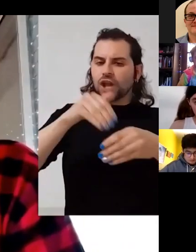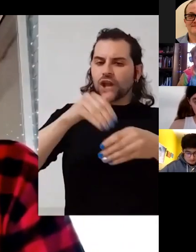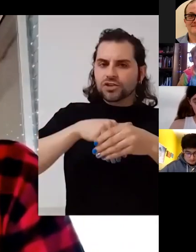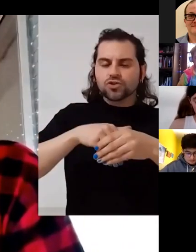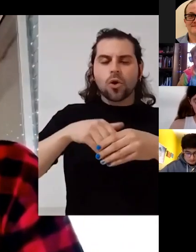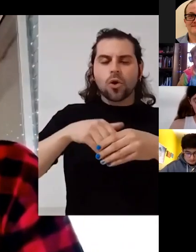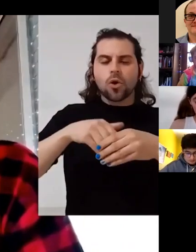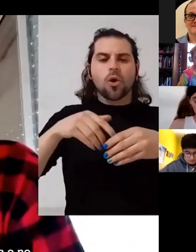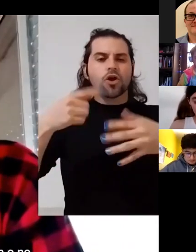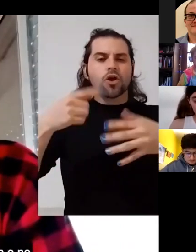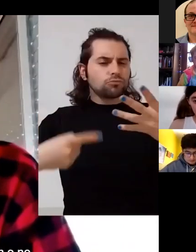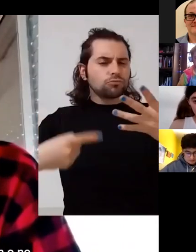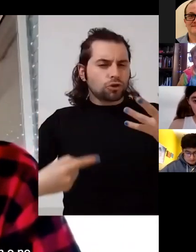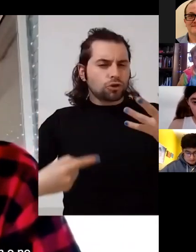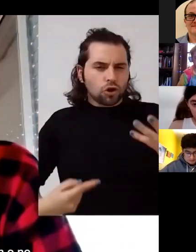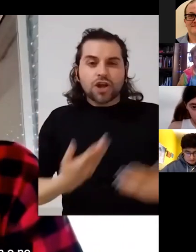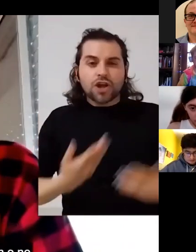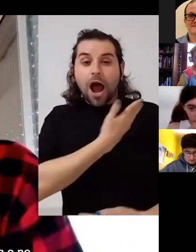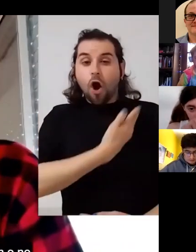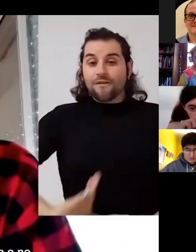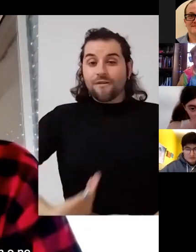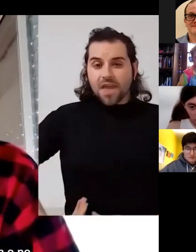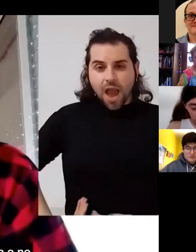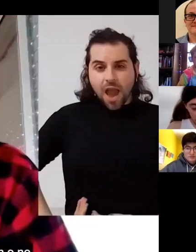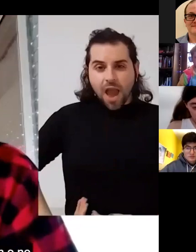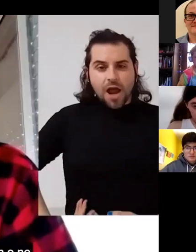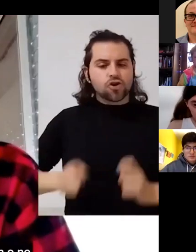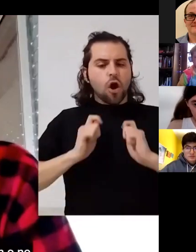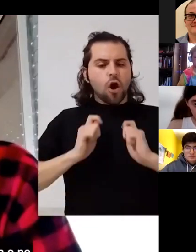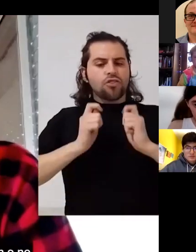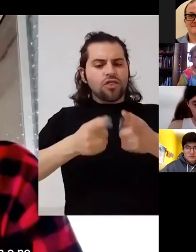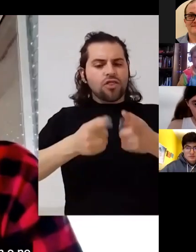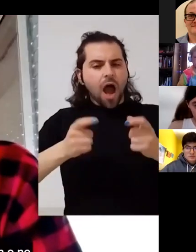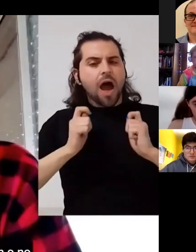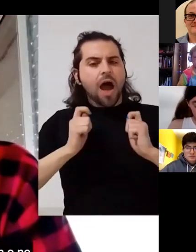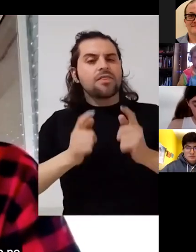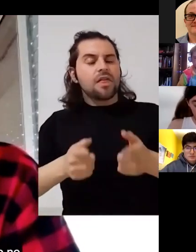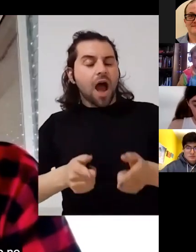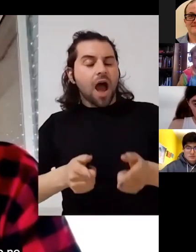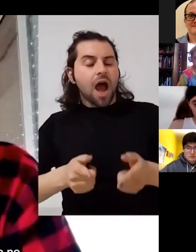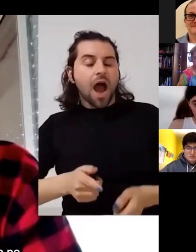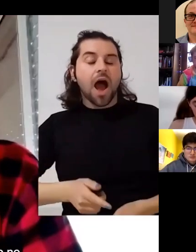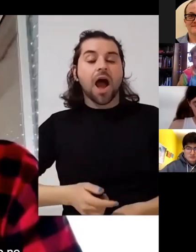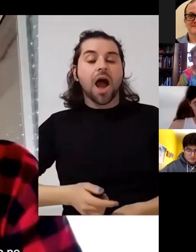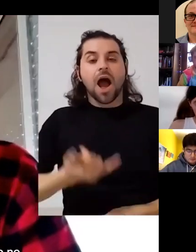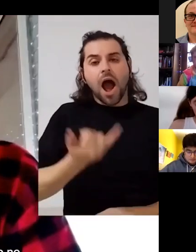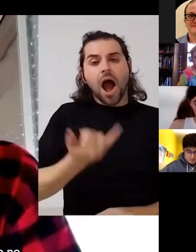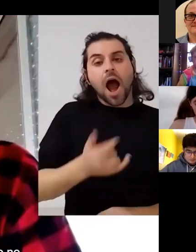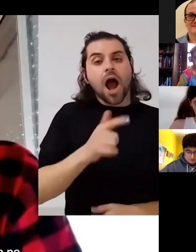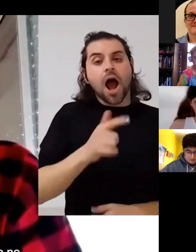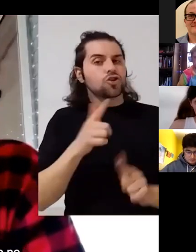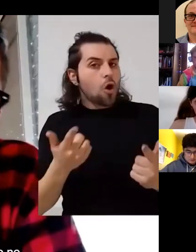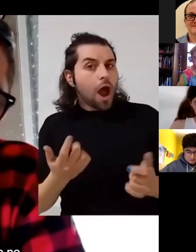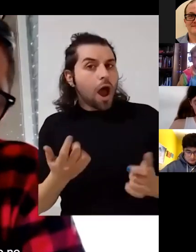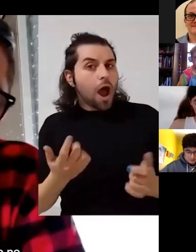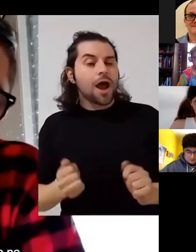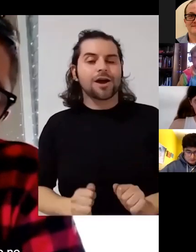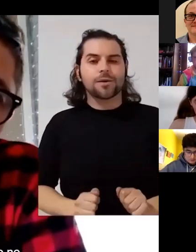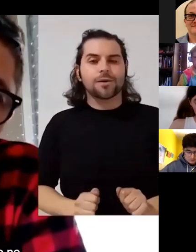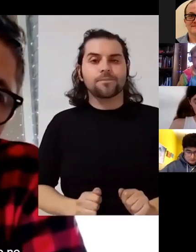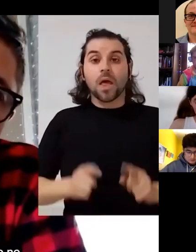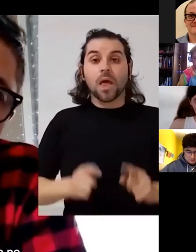politics that is undertaken by the state by implementing or not implementing